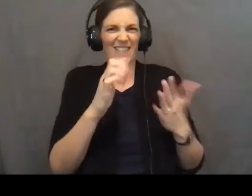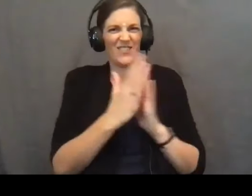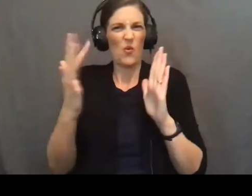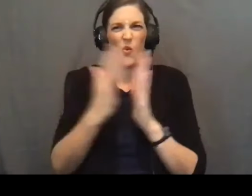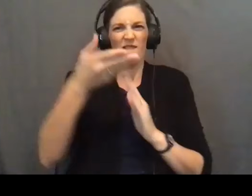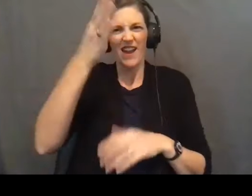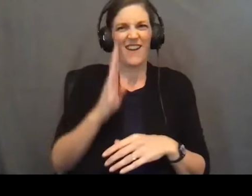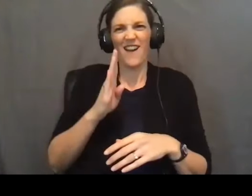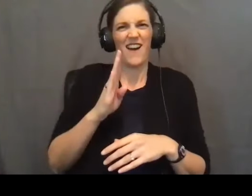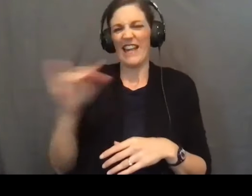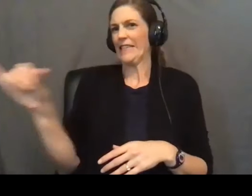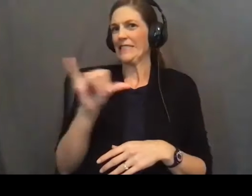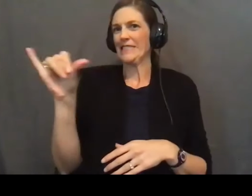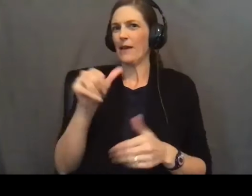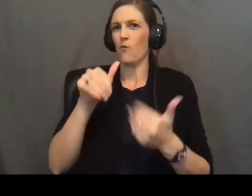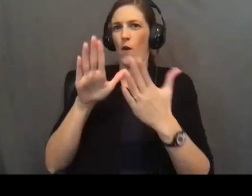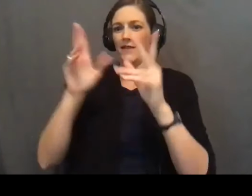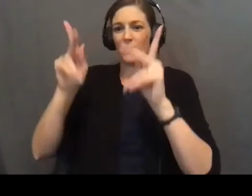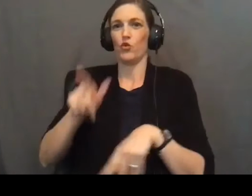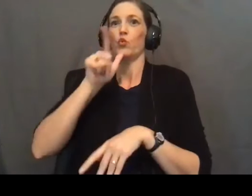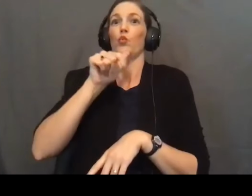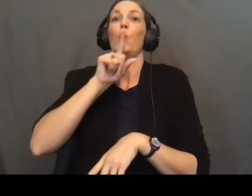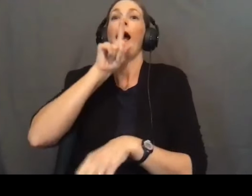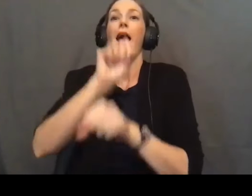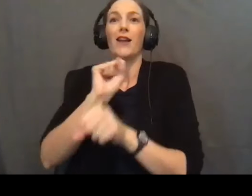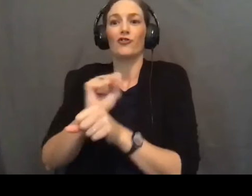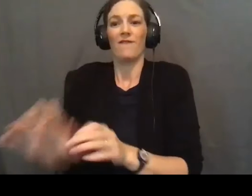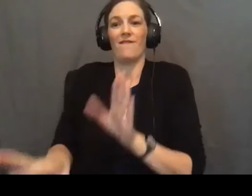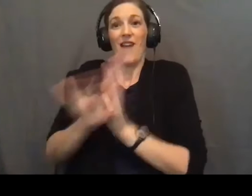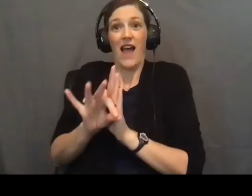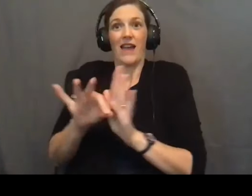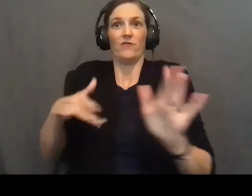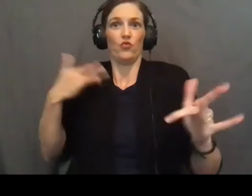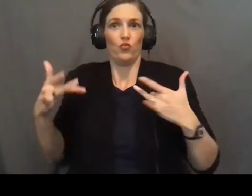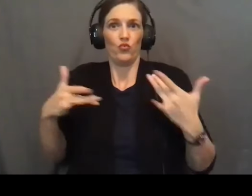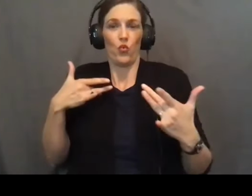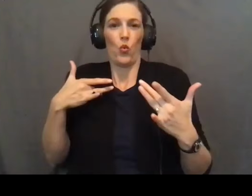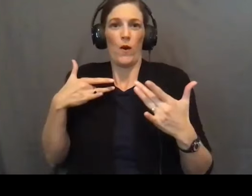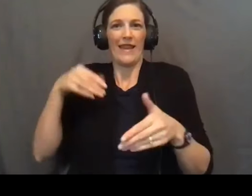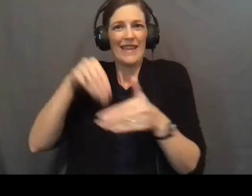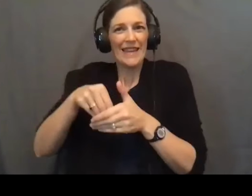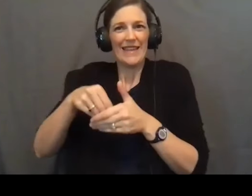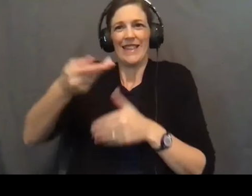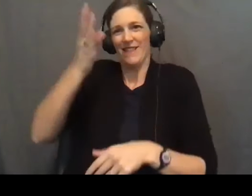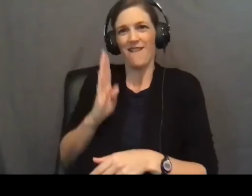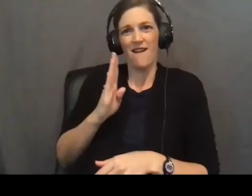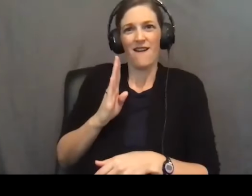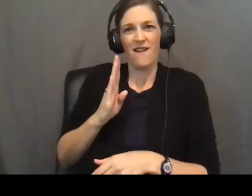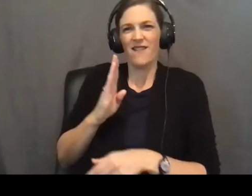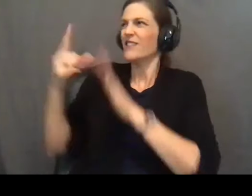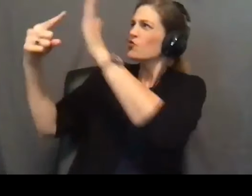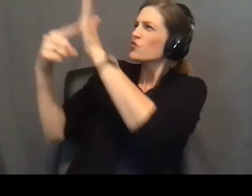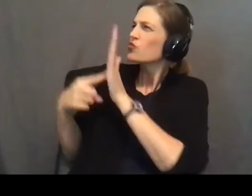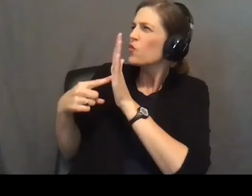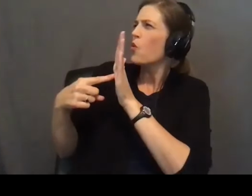God in nearly the same way that the person who actually finds incredible joy in a God who reveals themselves, who is